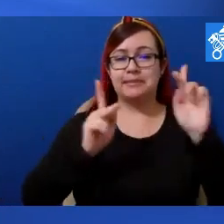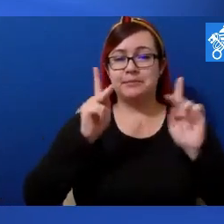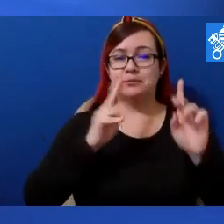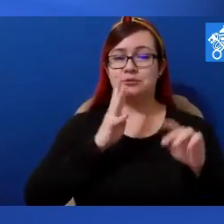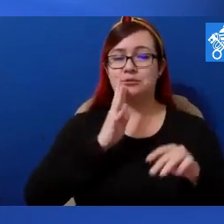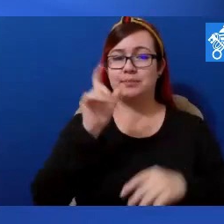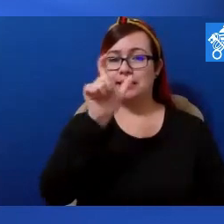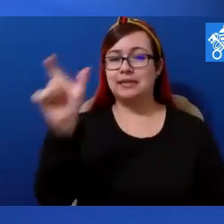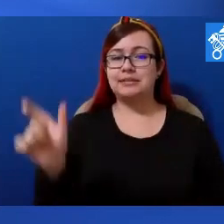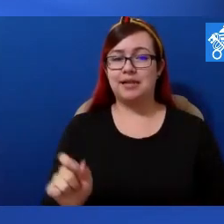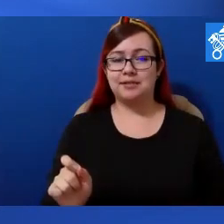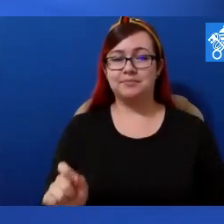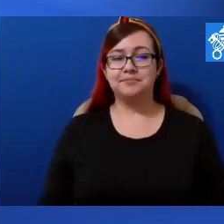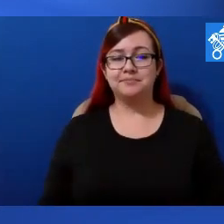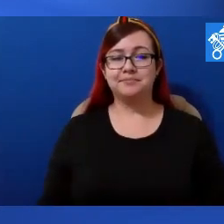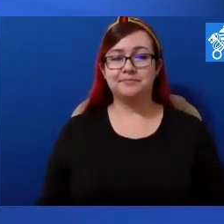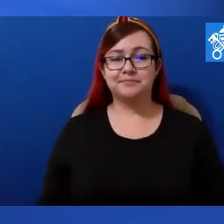So we have had the various